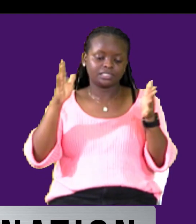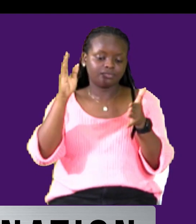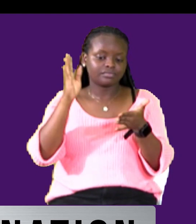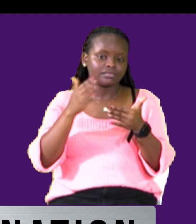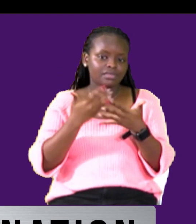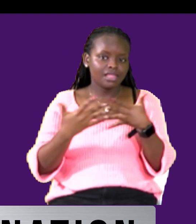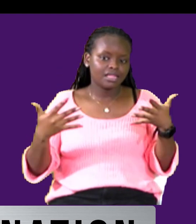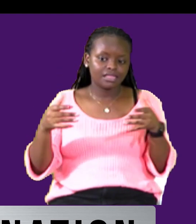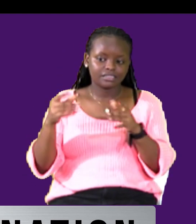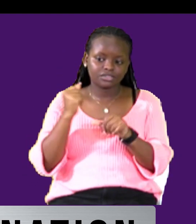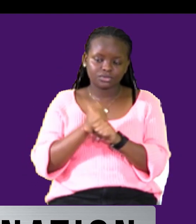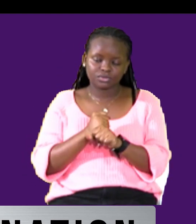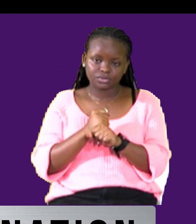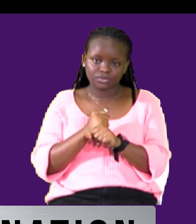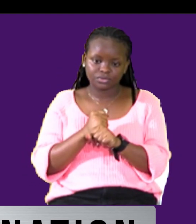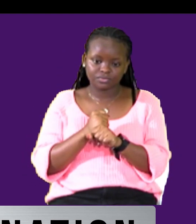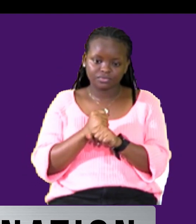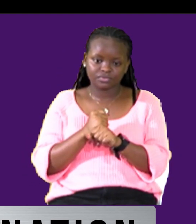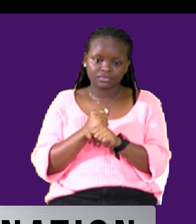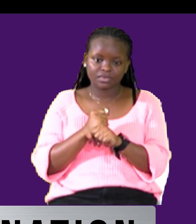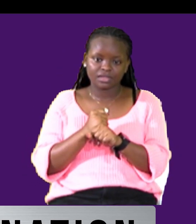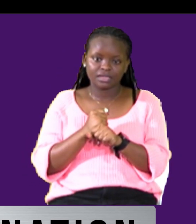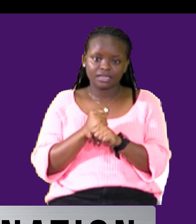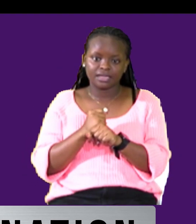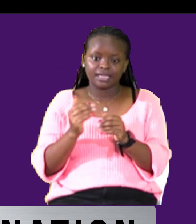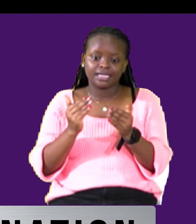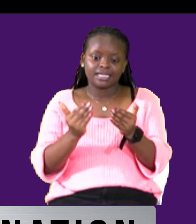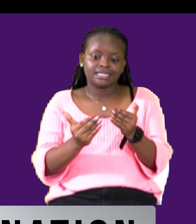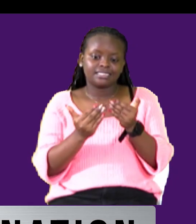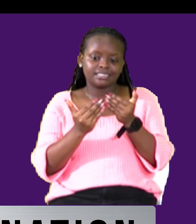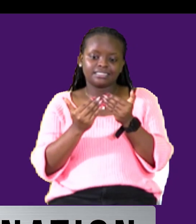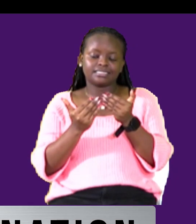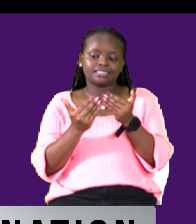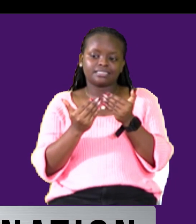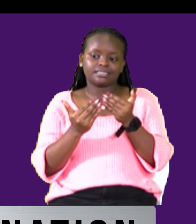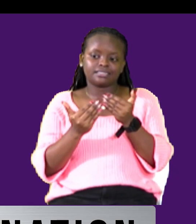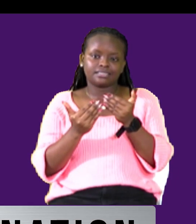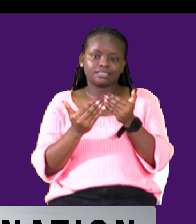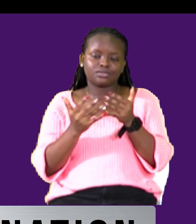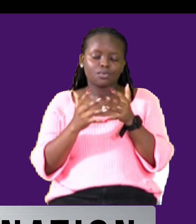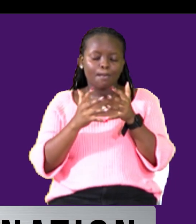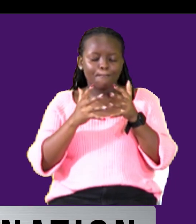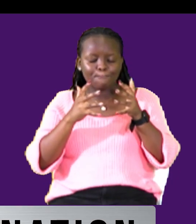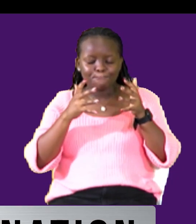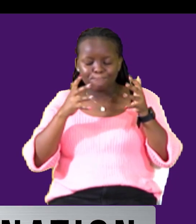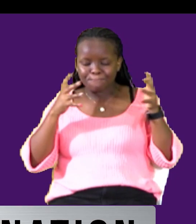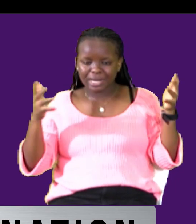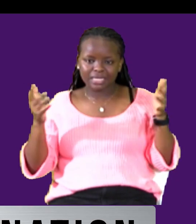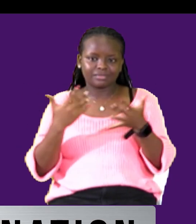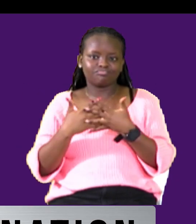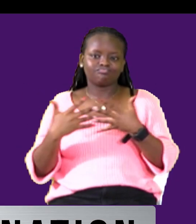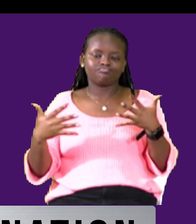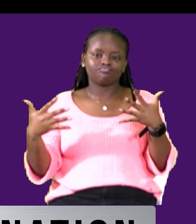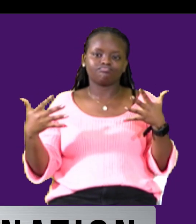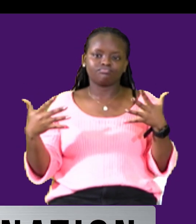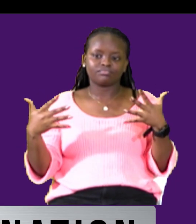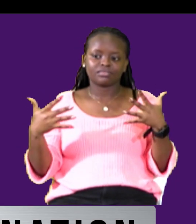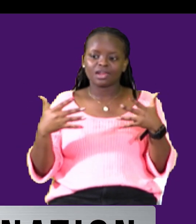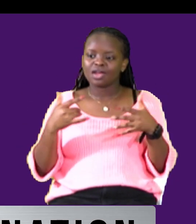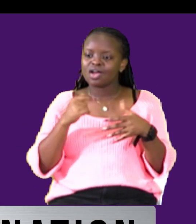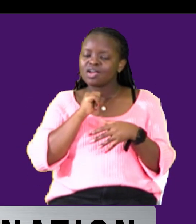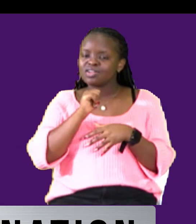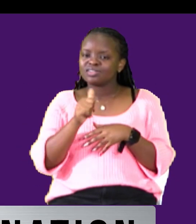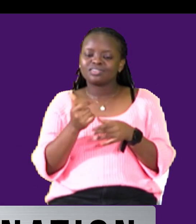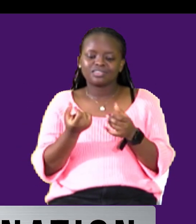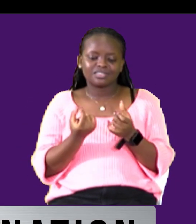an entourage into a county, he needs to bring out that which is mega. You know what I mean? Yeah. Mega, not small. Okay, Because